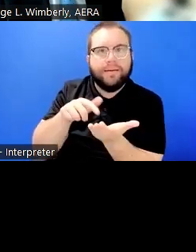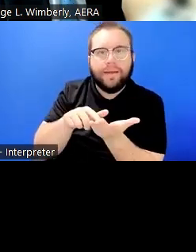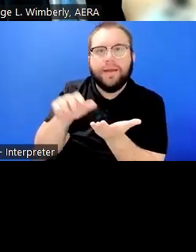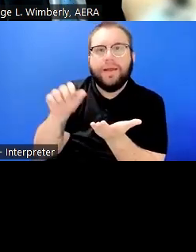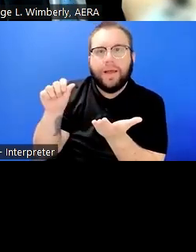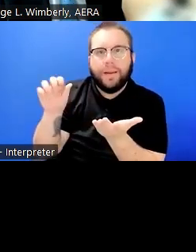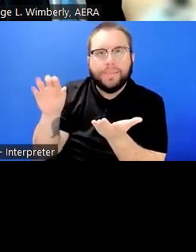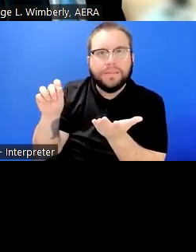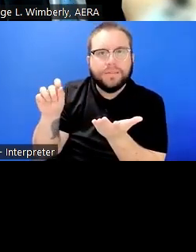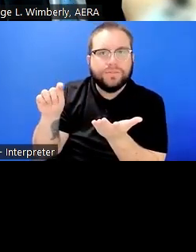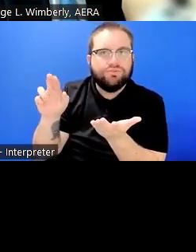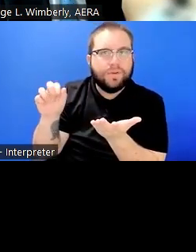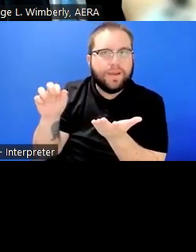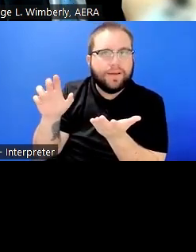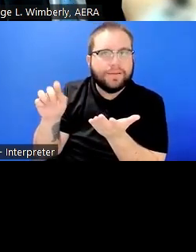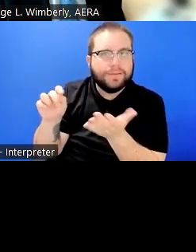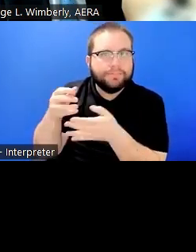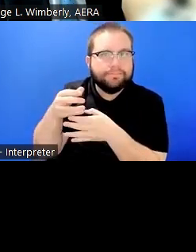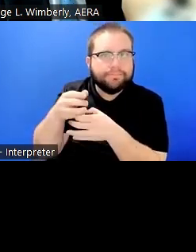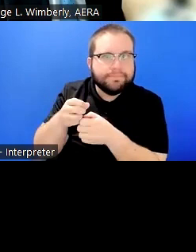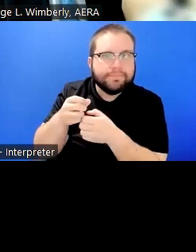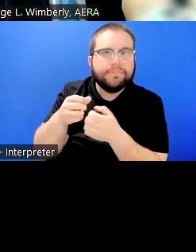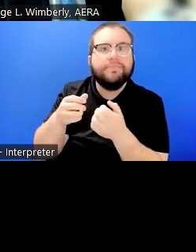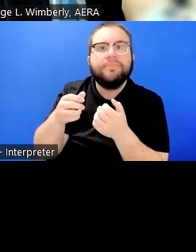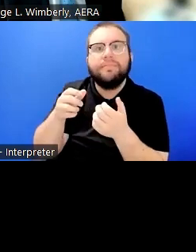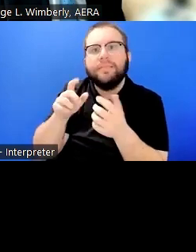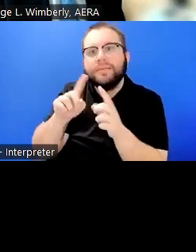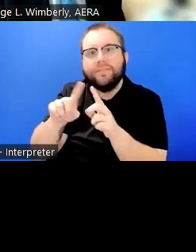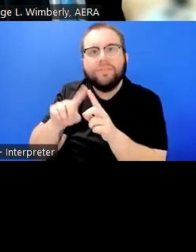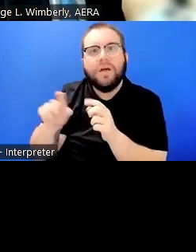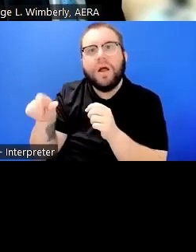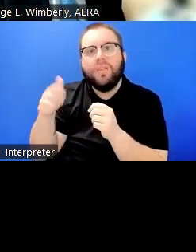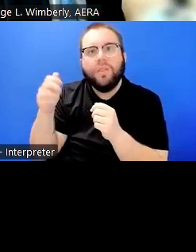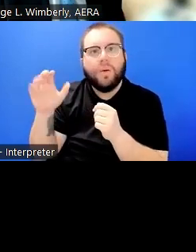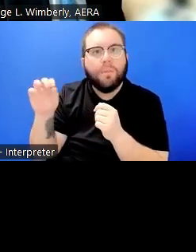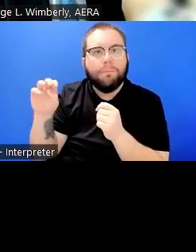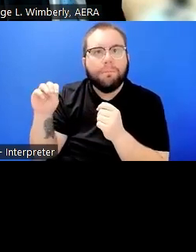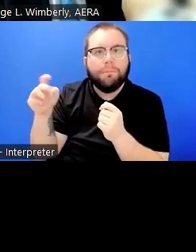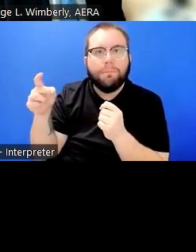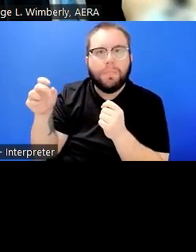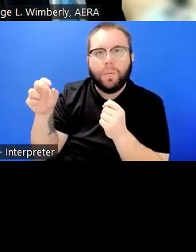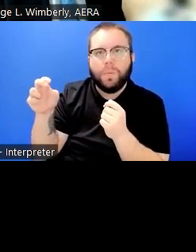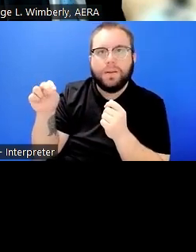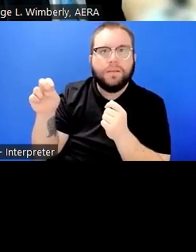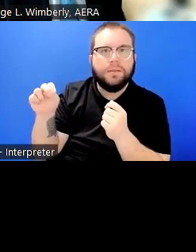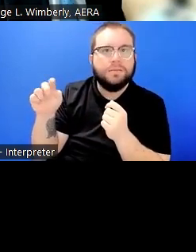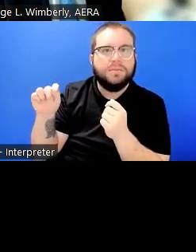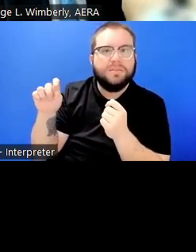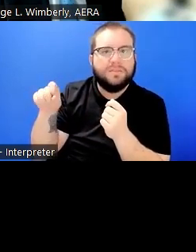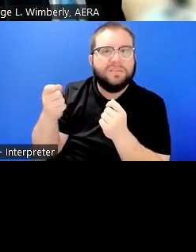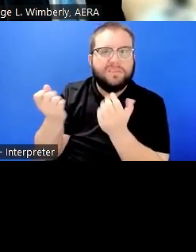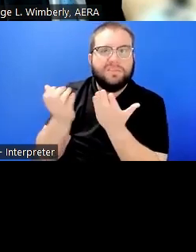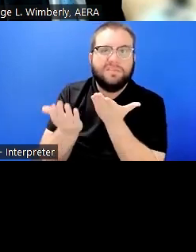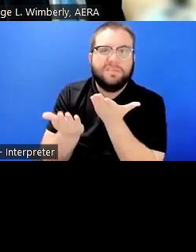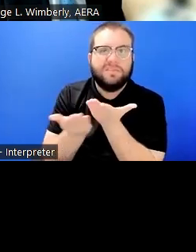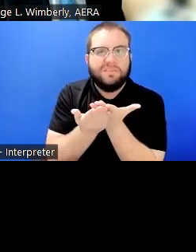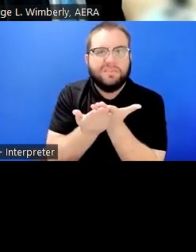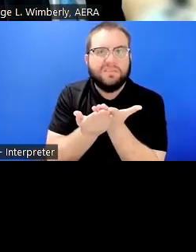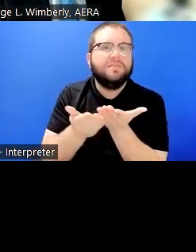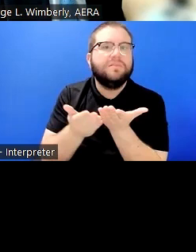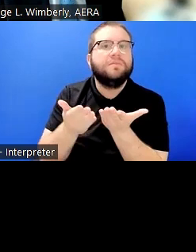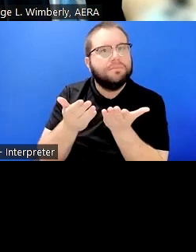components that are needed, that is part of your proposal as they are relevant to your